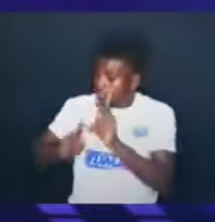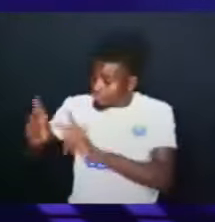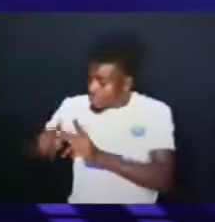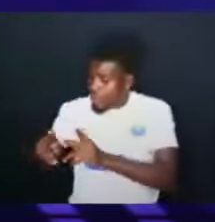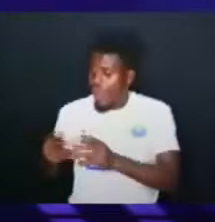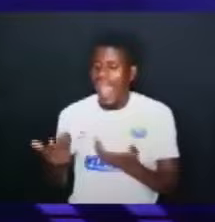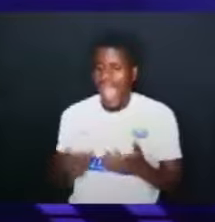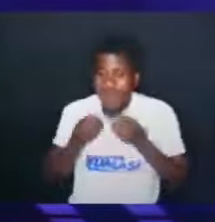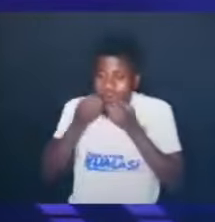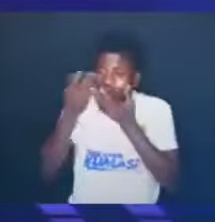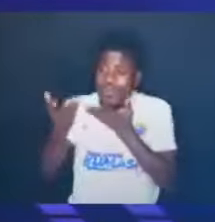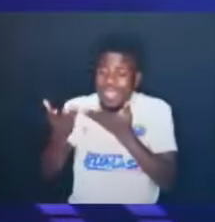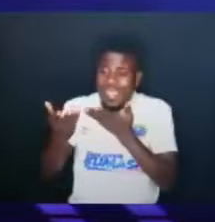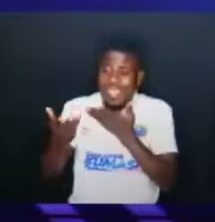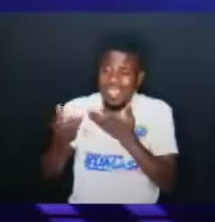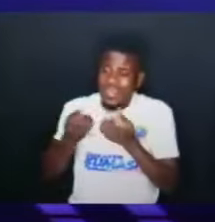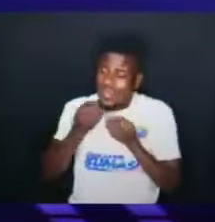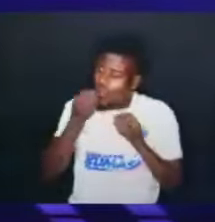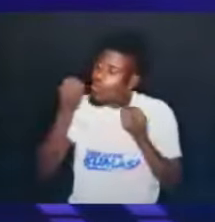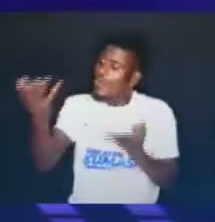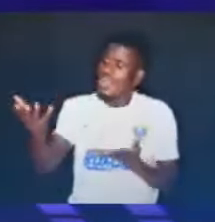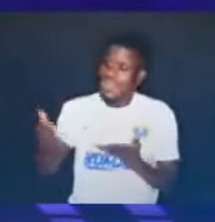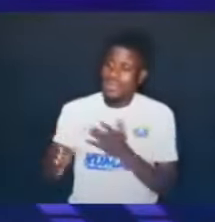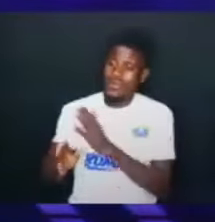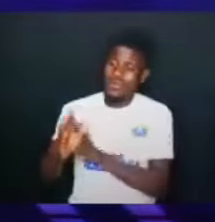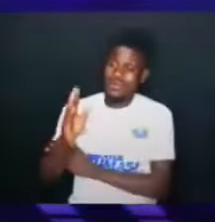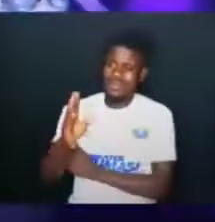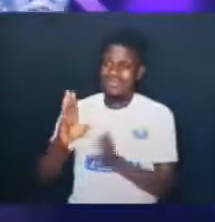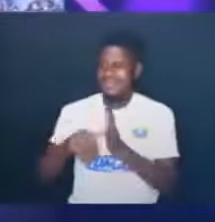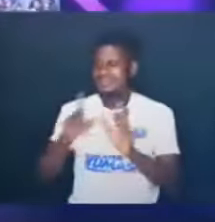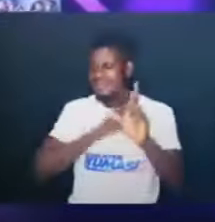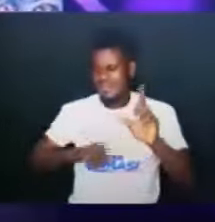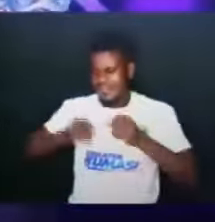their God, that is all. The Lord will bless them.